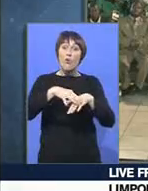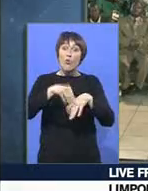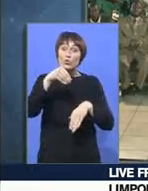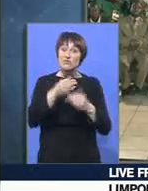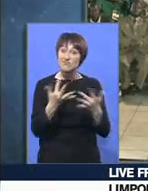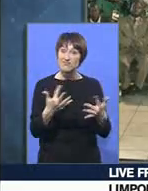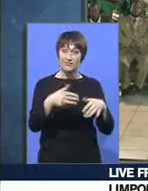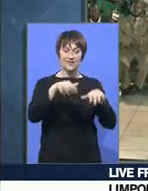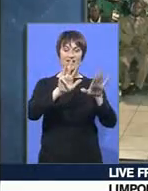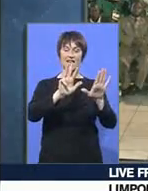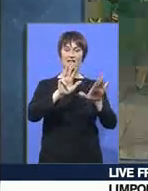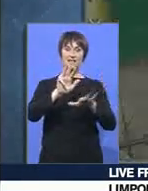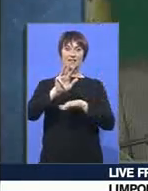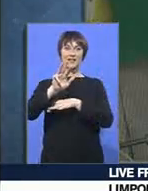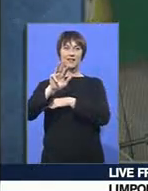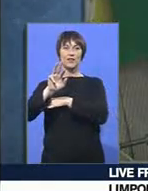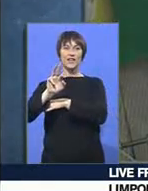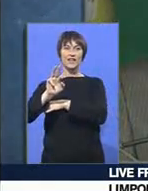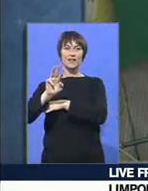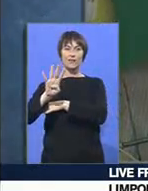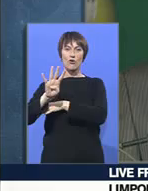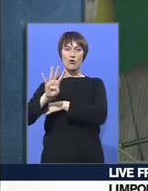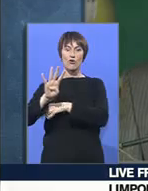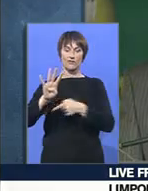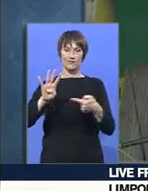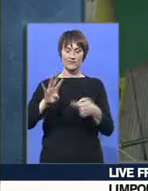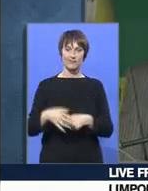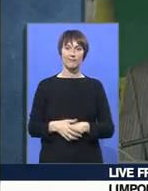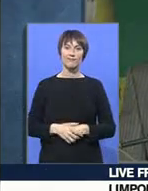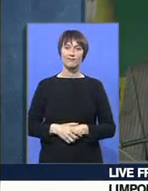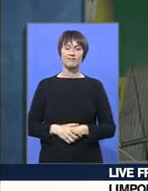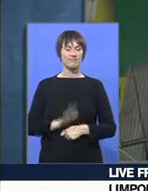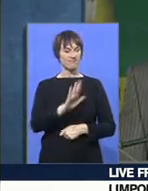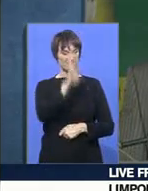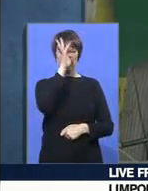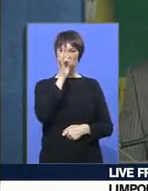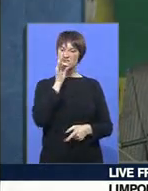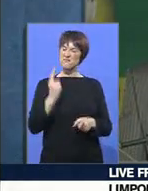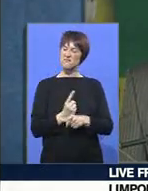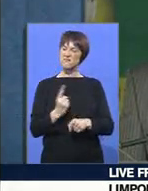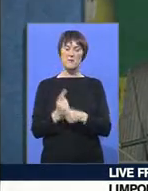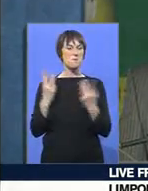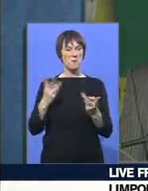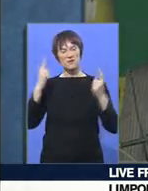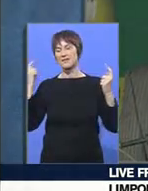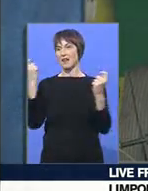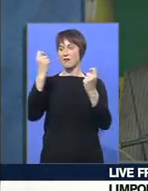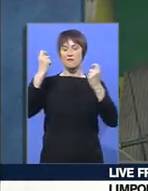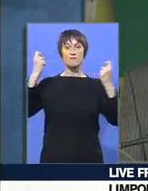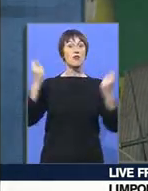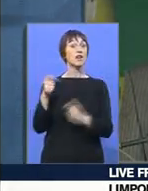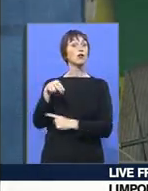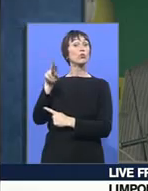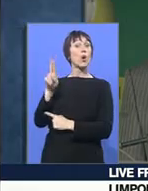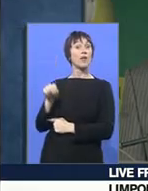His birthday has become an international celebration declared by the United